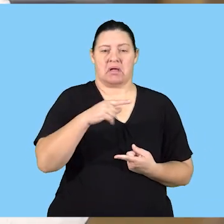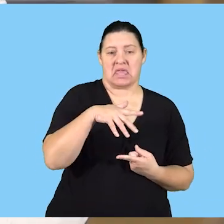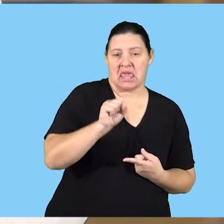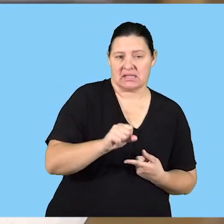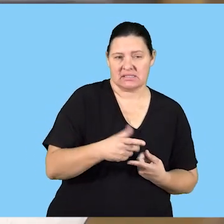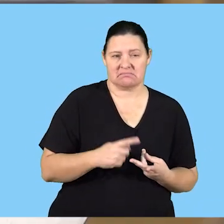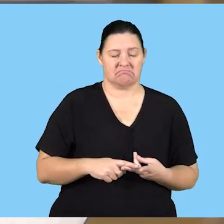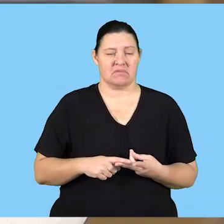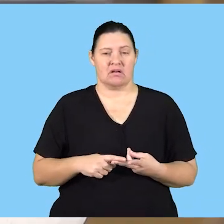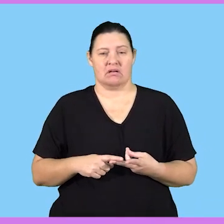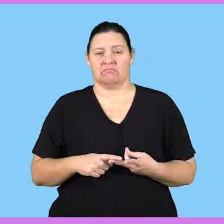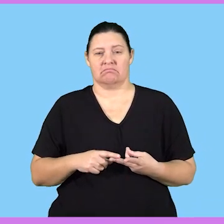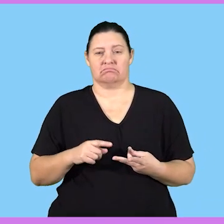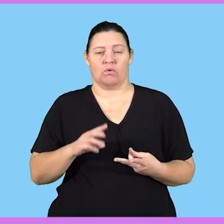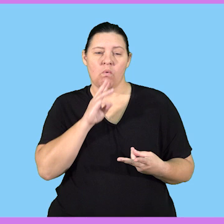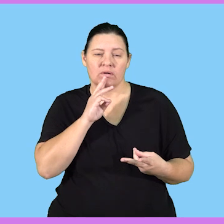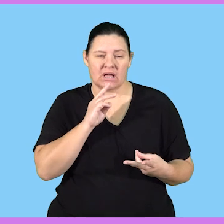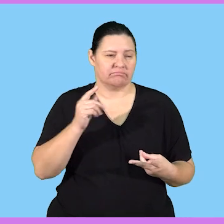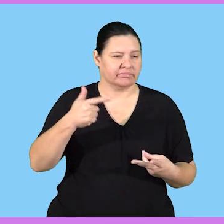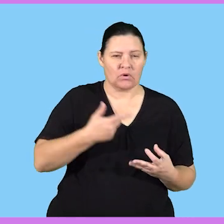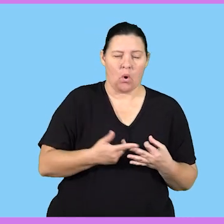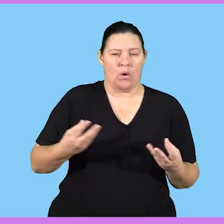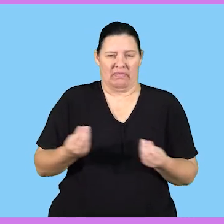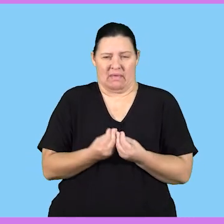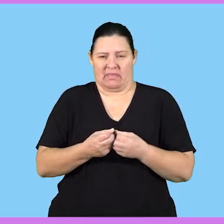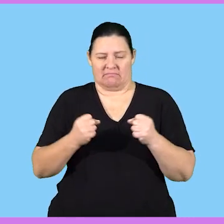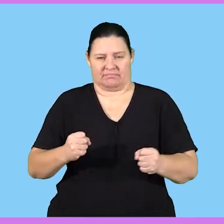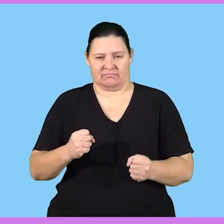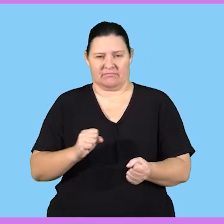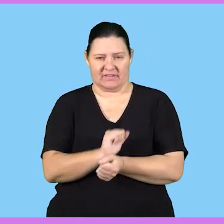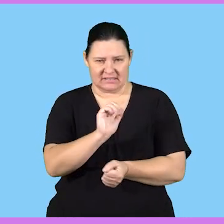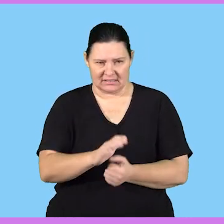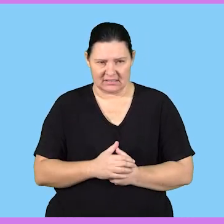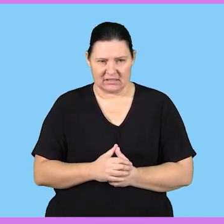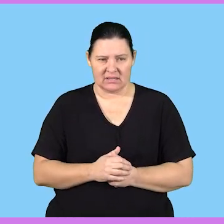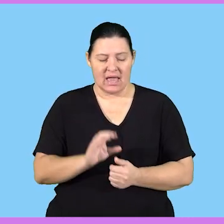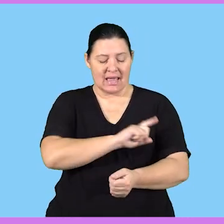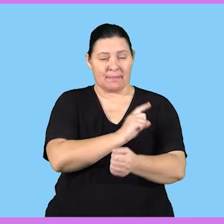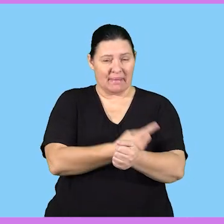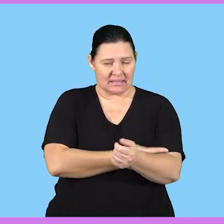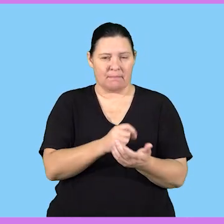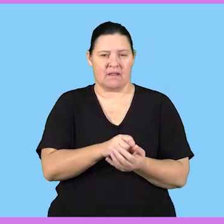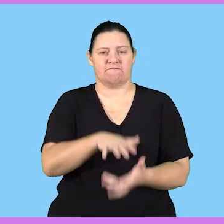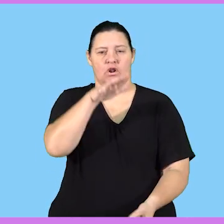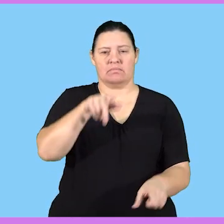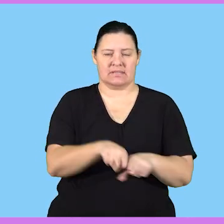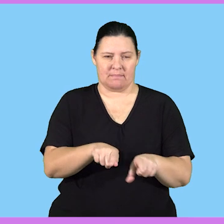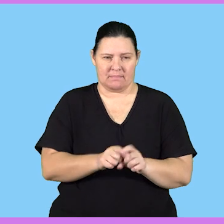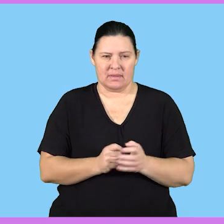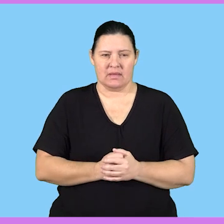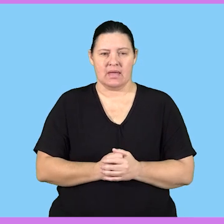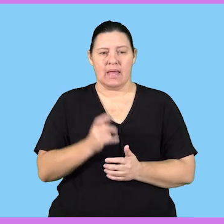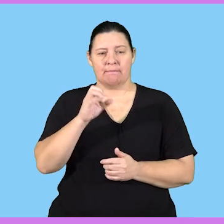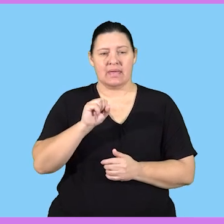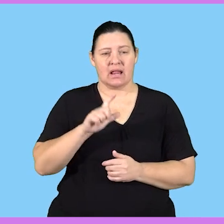space occupied by a gas, can be a liquid or a solid substance. Then also, the word capacity refers to